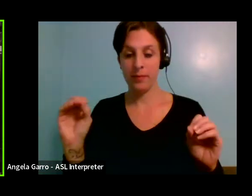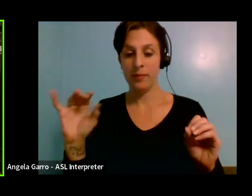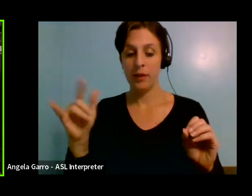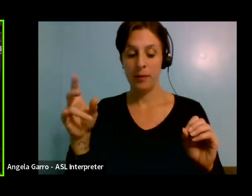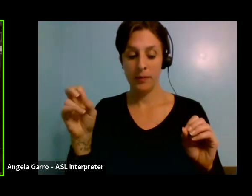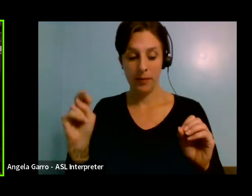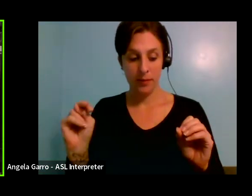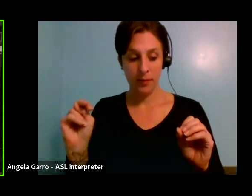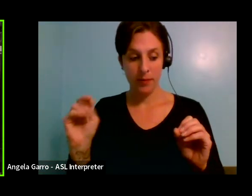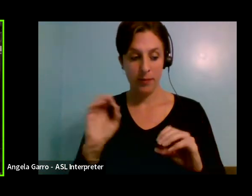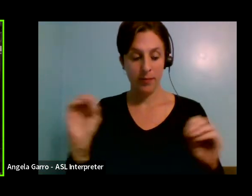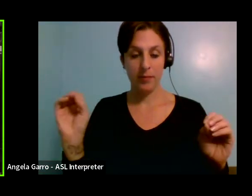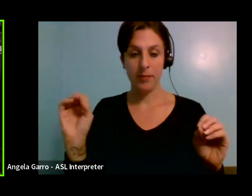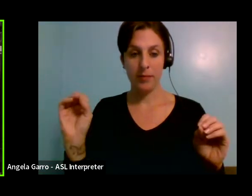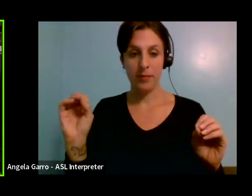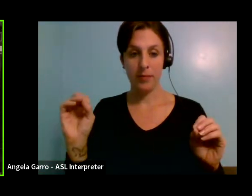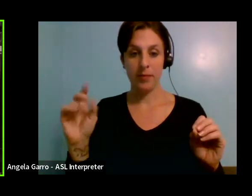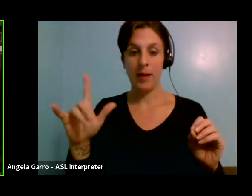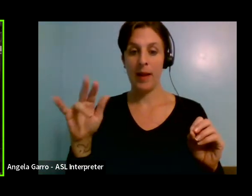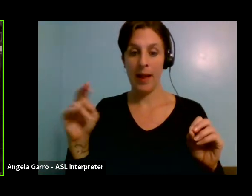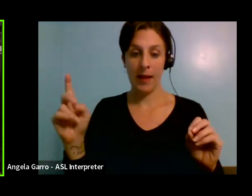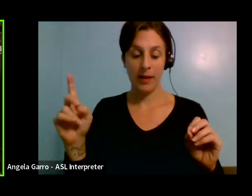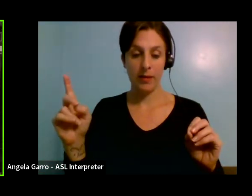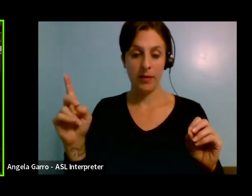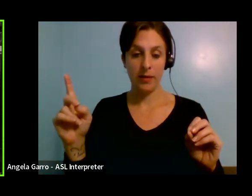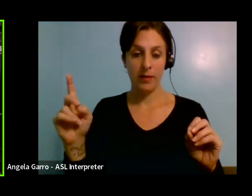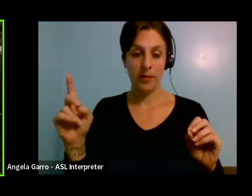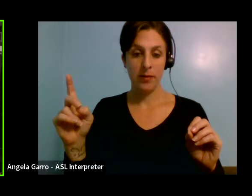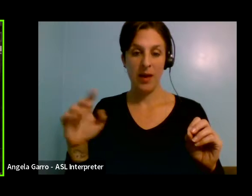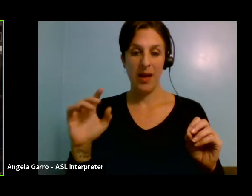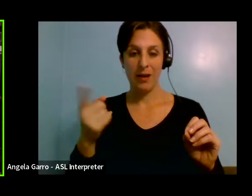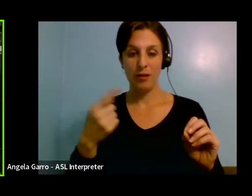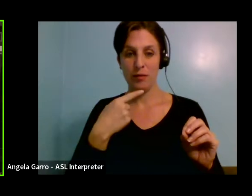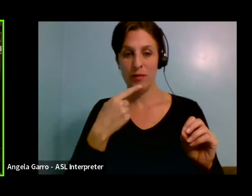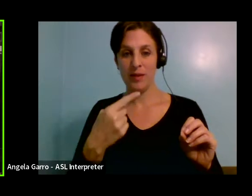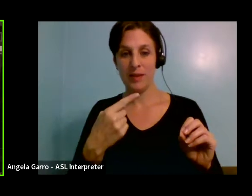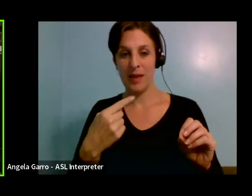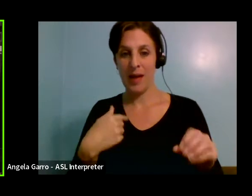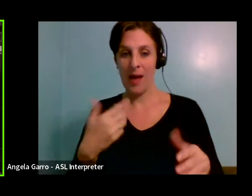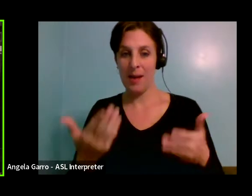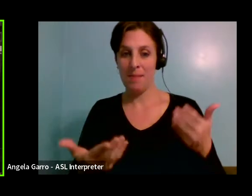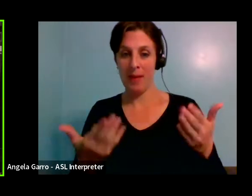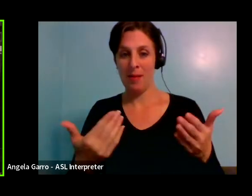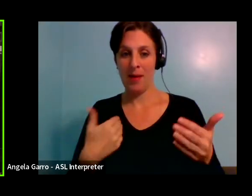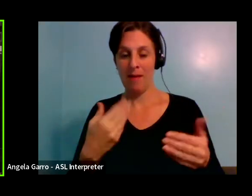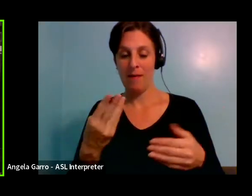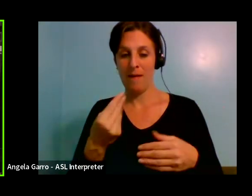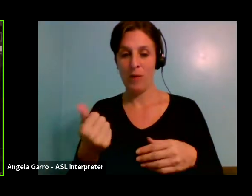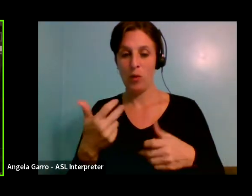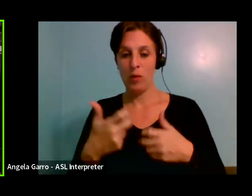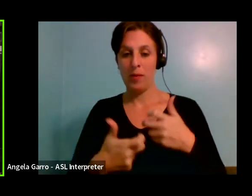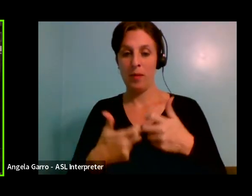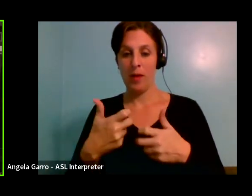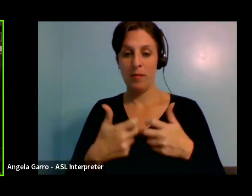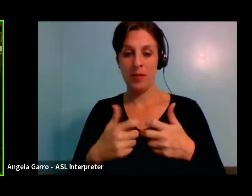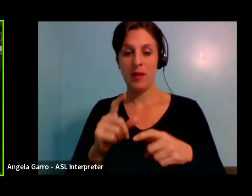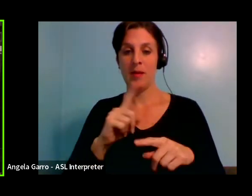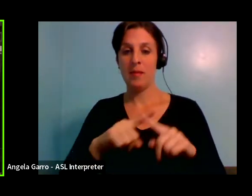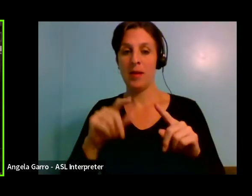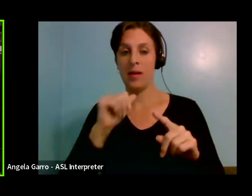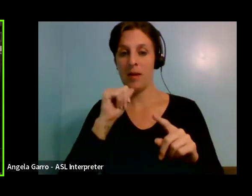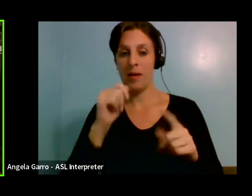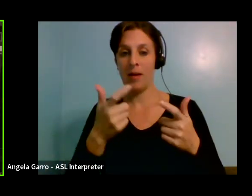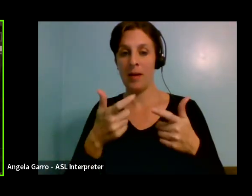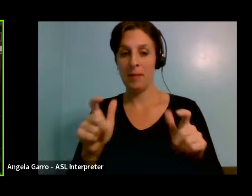Jacobson, No. trustee Land. I'm just gonna say I might have a couple problems, but not major.